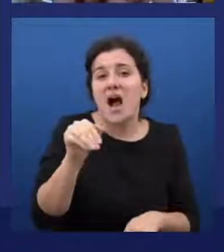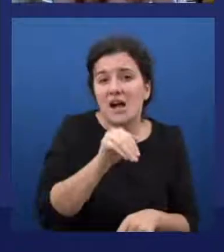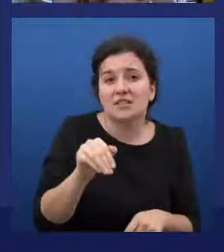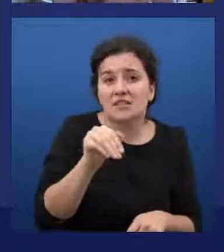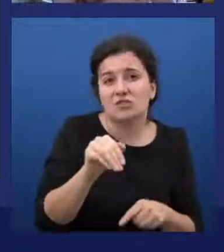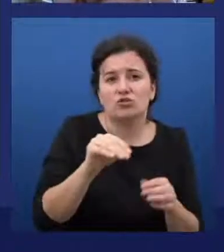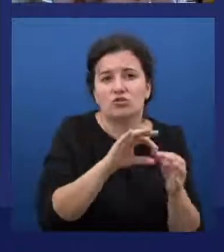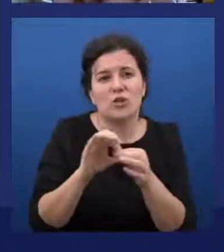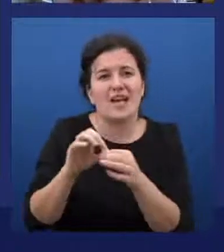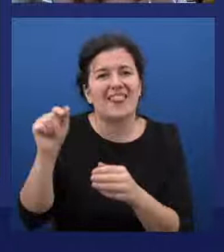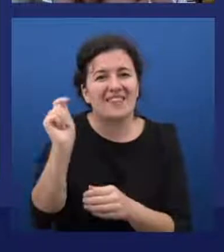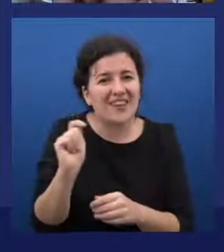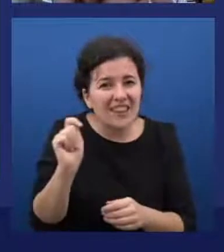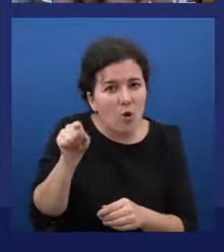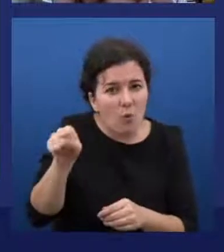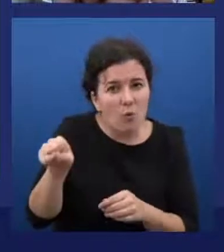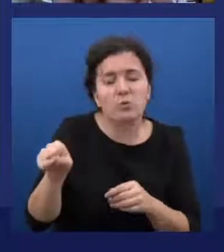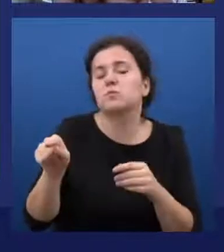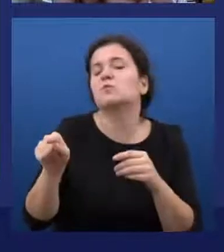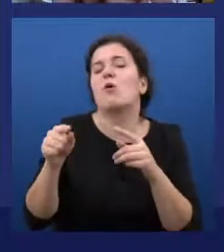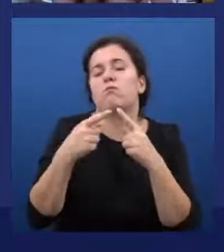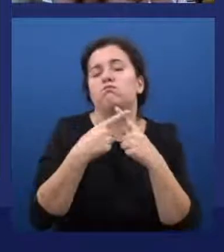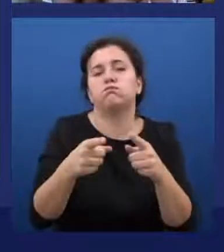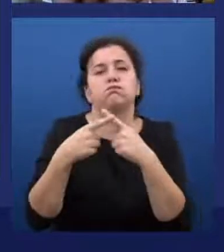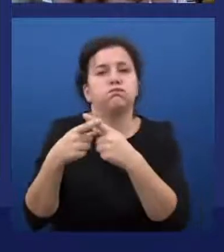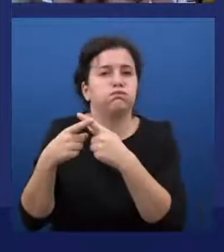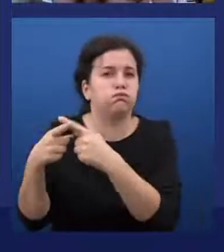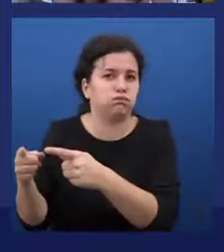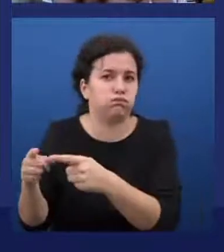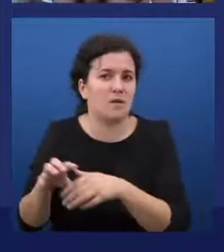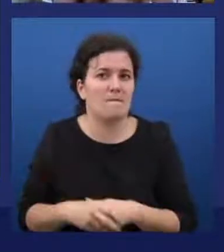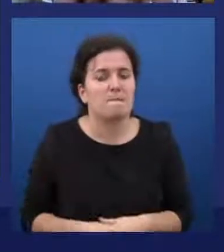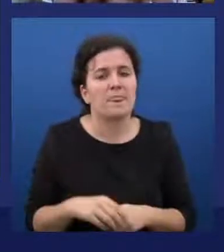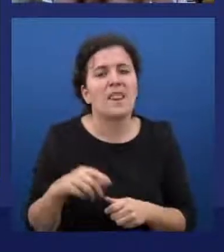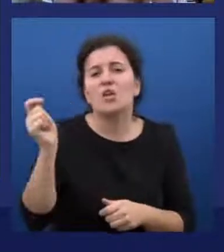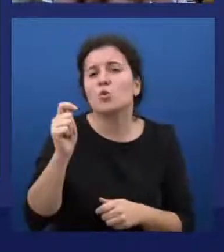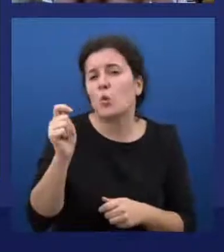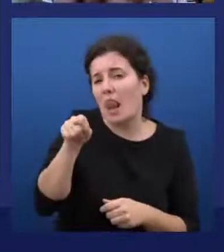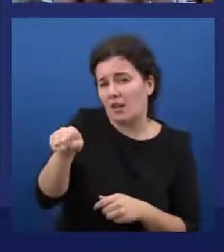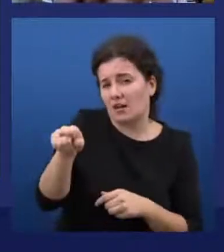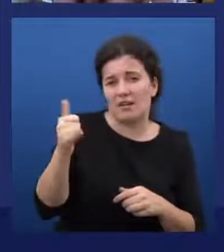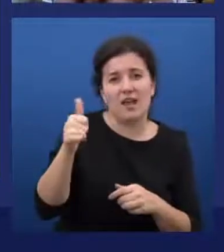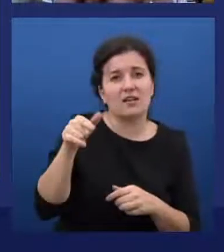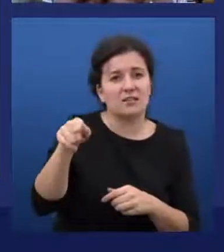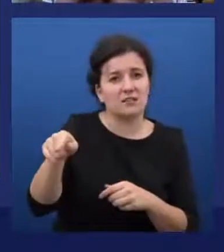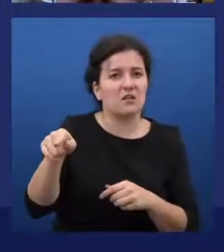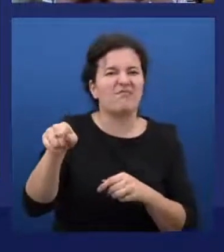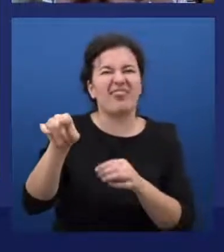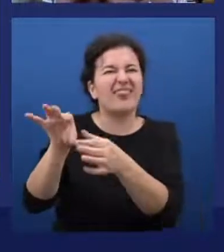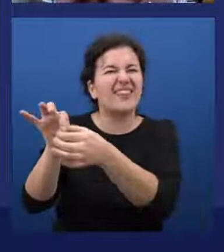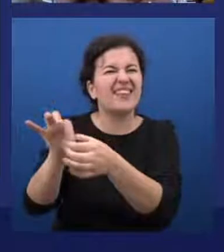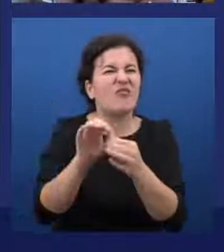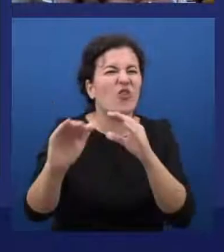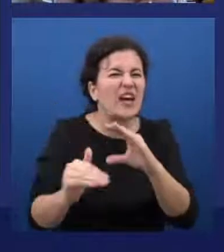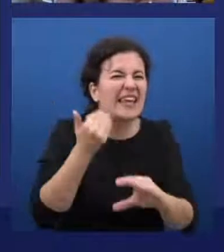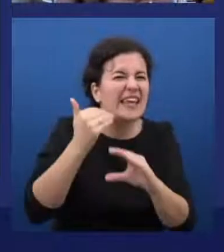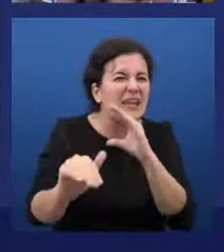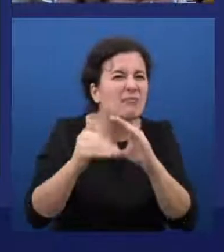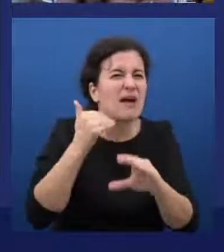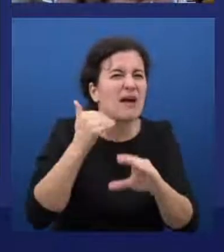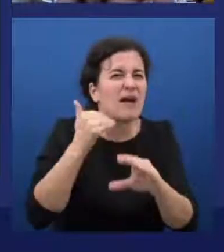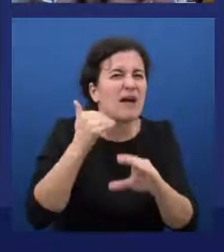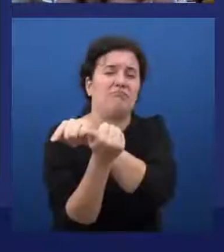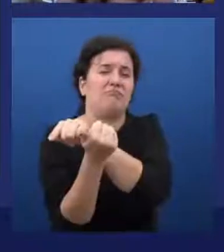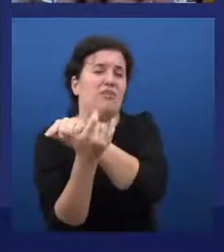Twilio. Actually, SendGrid is part of Twilio too. So SendGrid is for emails, and then they have another option